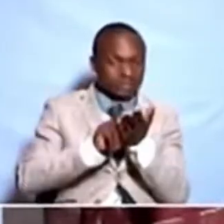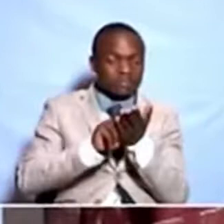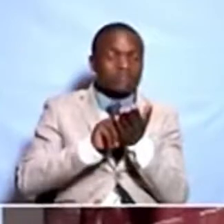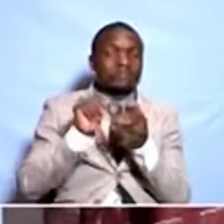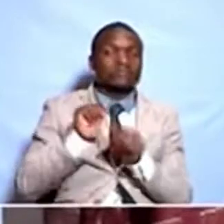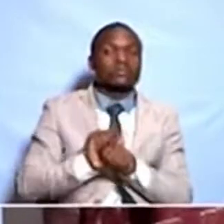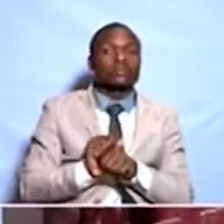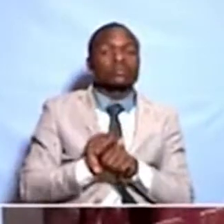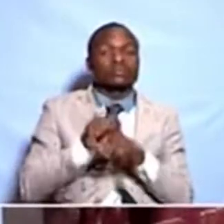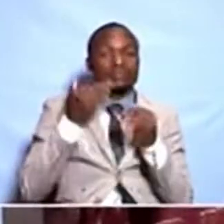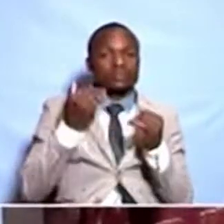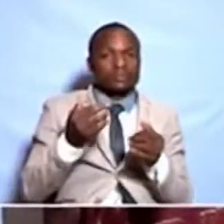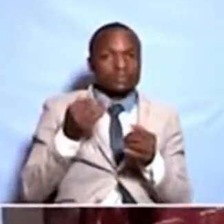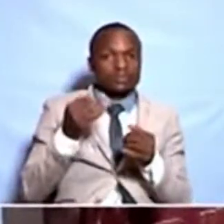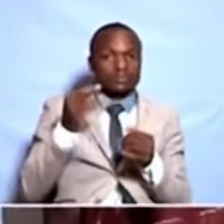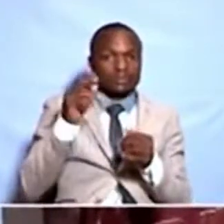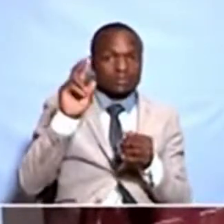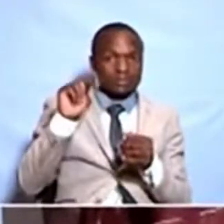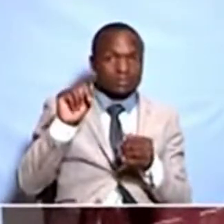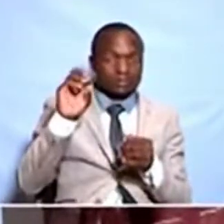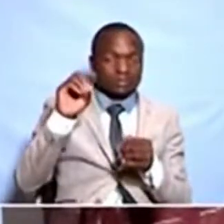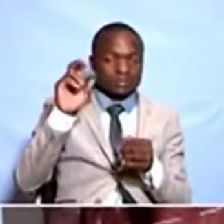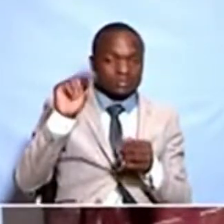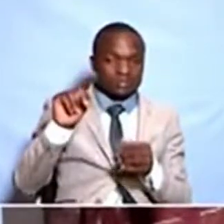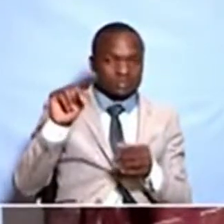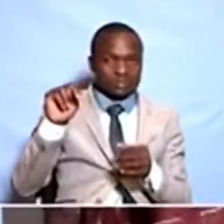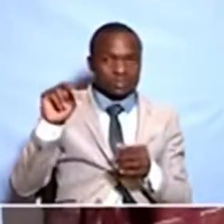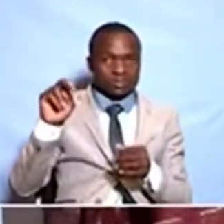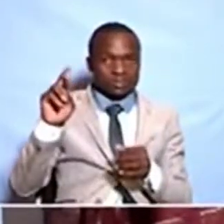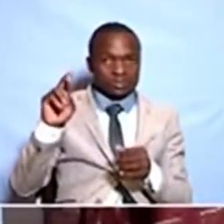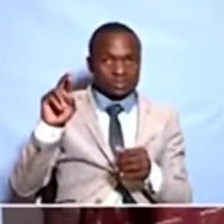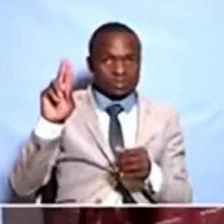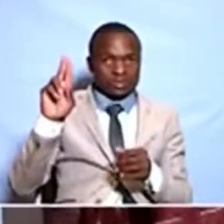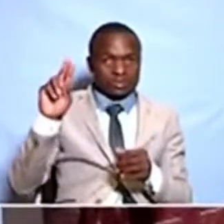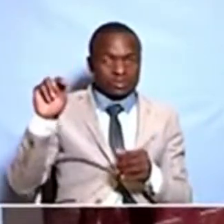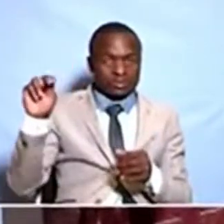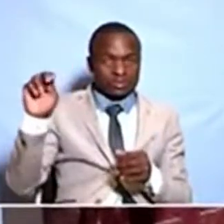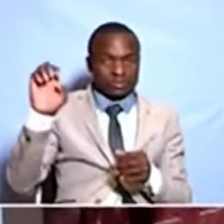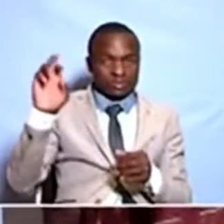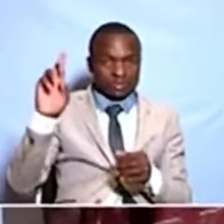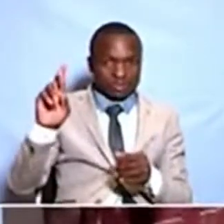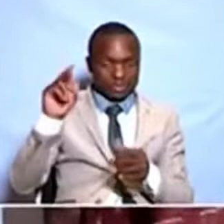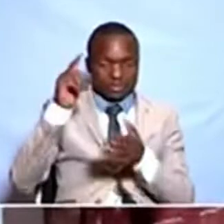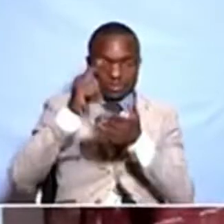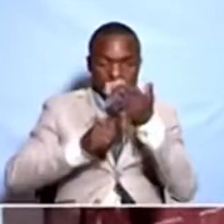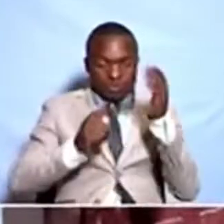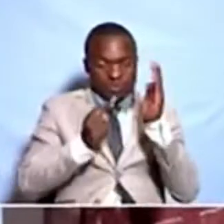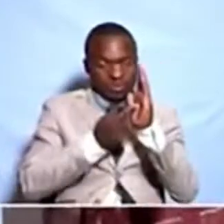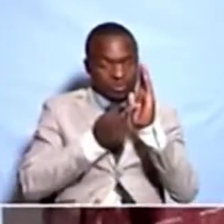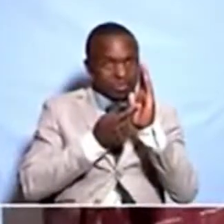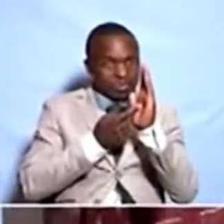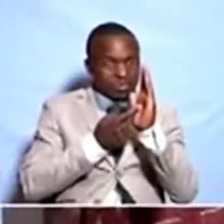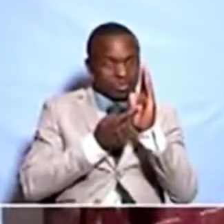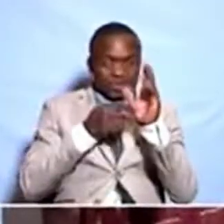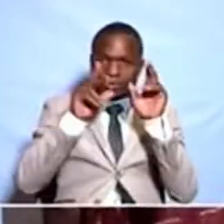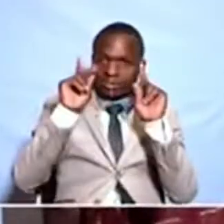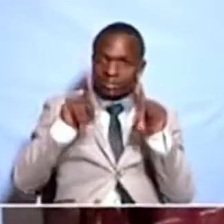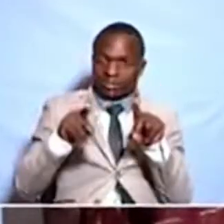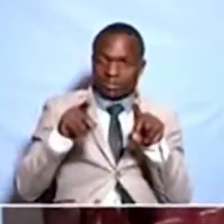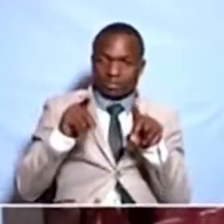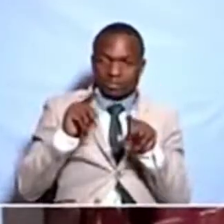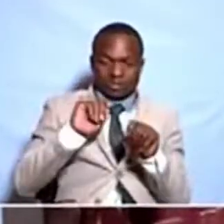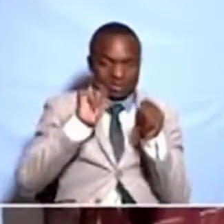a non-runner, if a vehicle is a non-runner, to say at what point should one do the change of